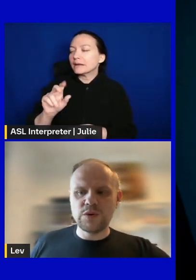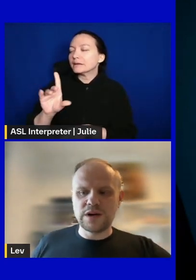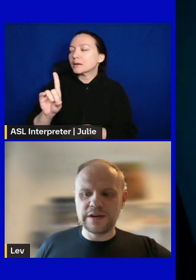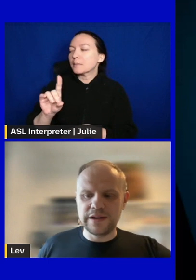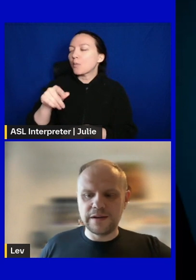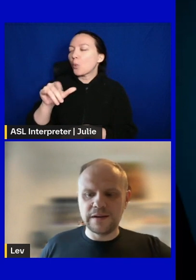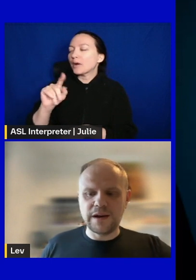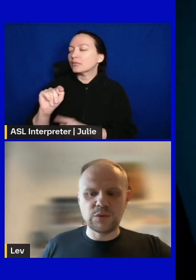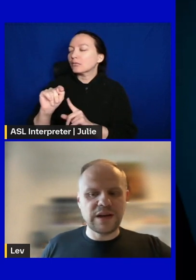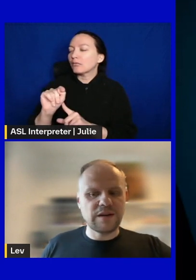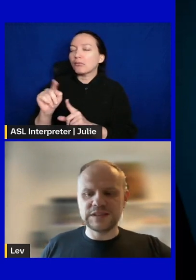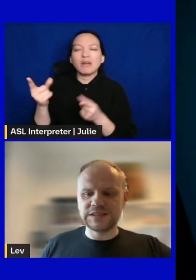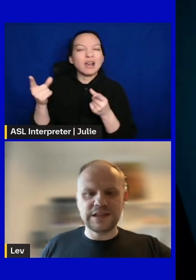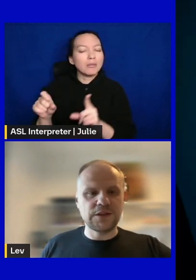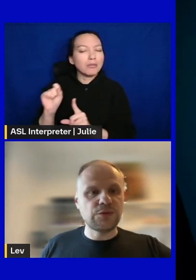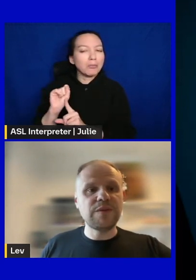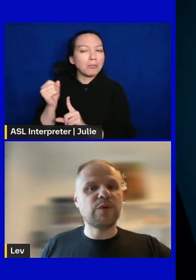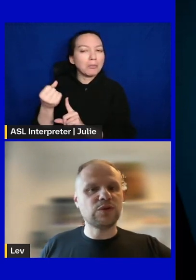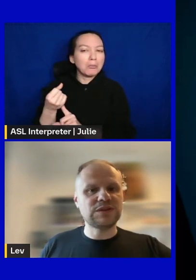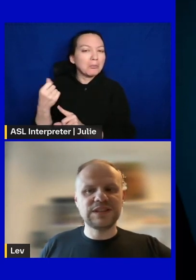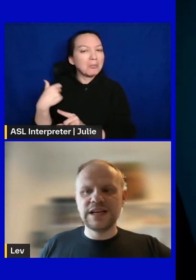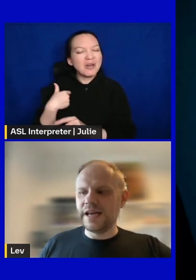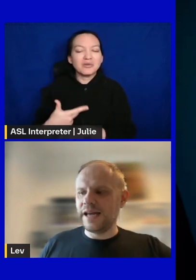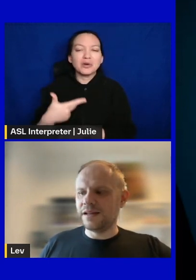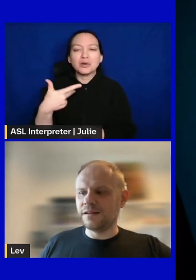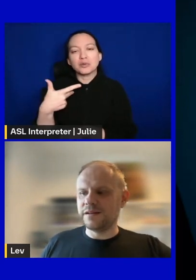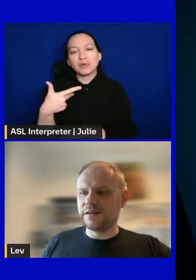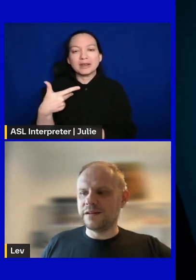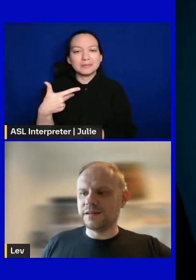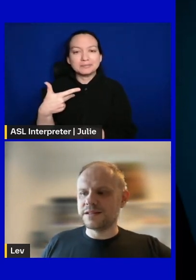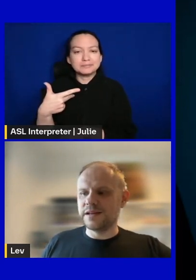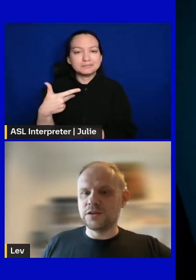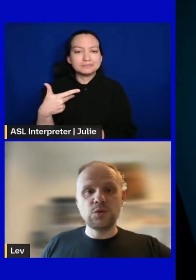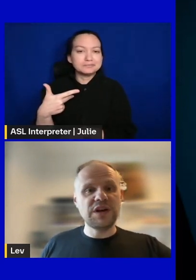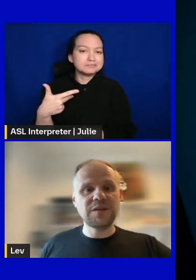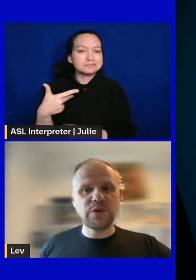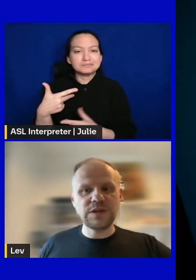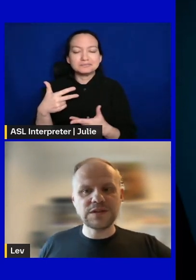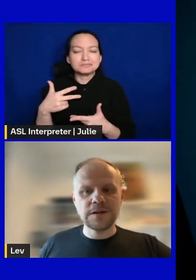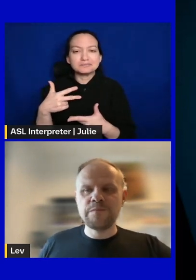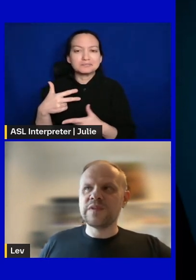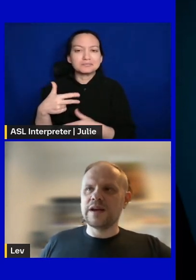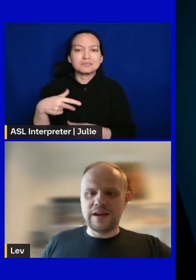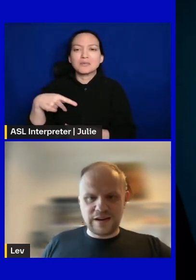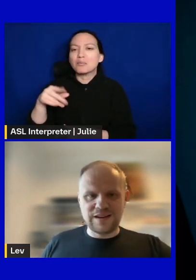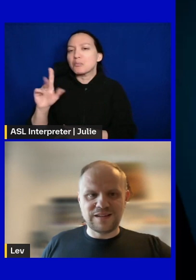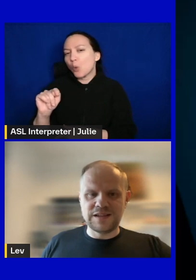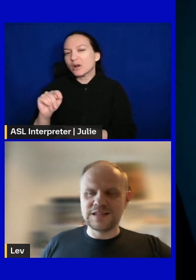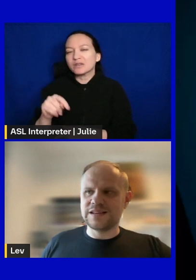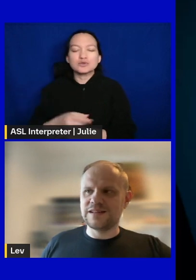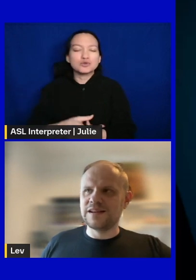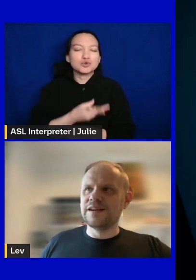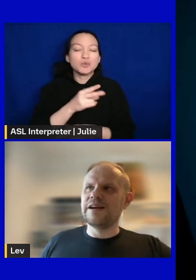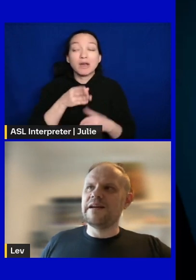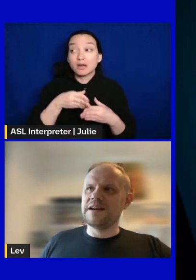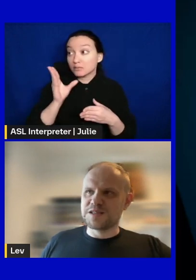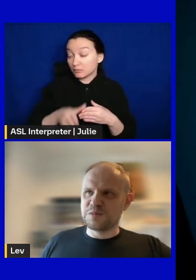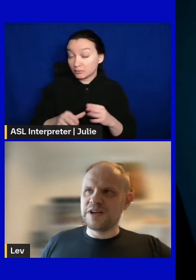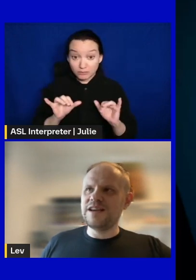scenario where I would have, let's say, 3 pods and let's say 2 endpoints? And again, he